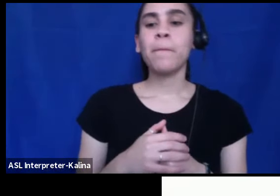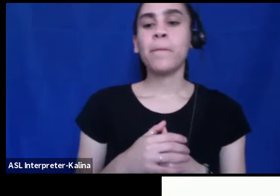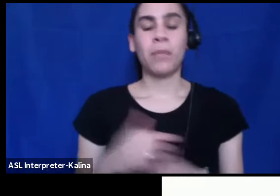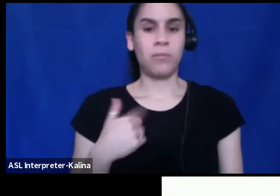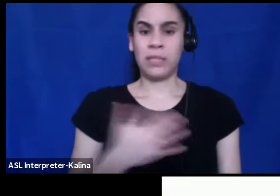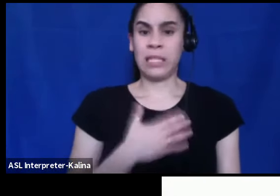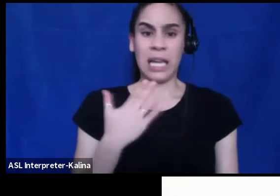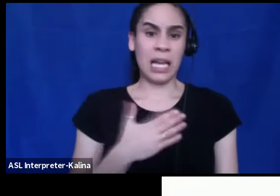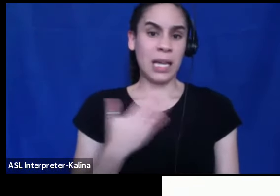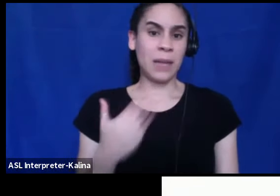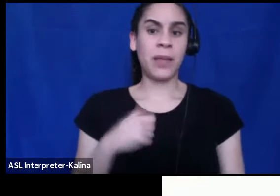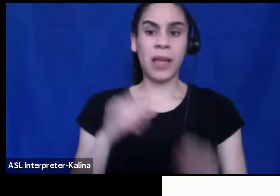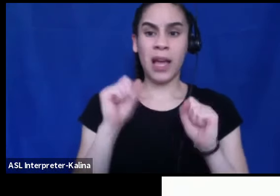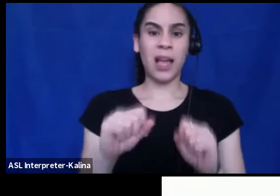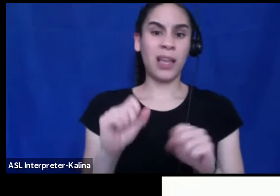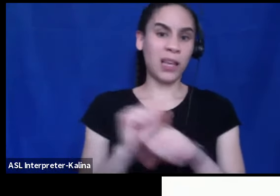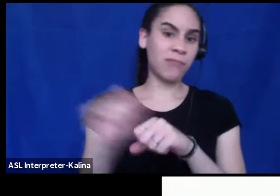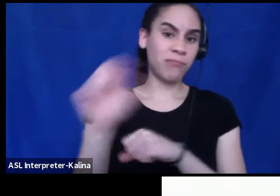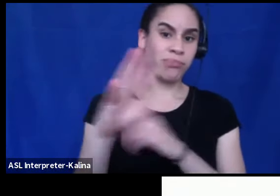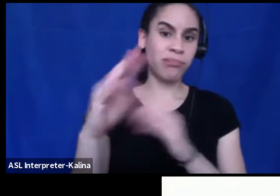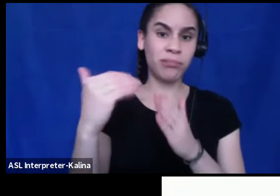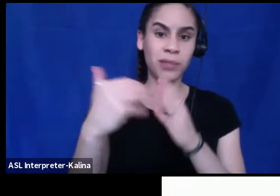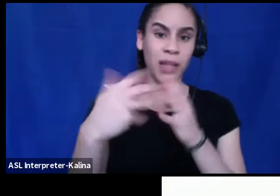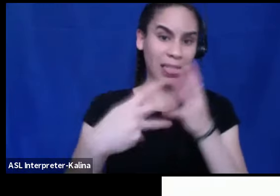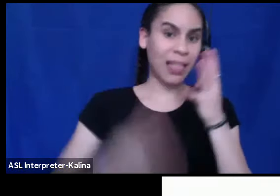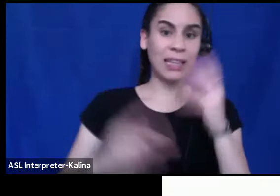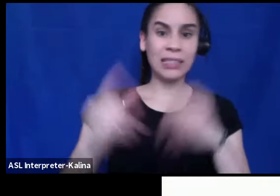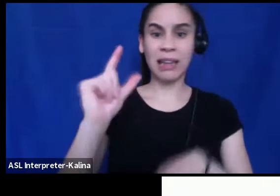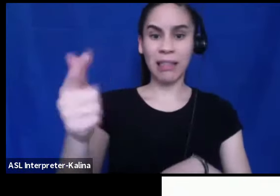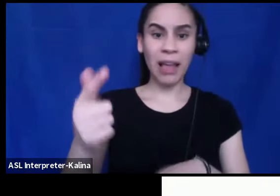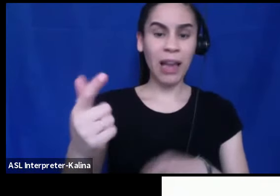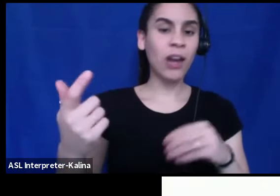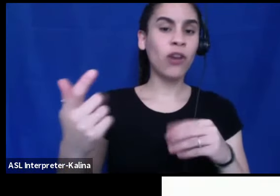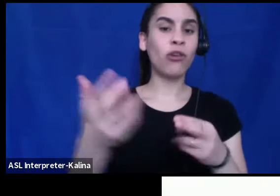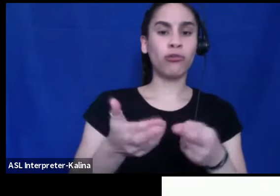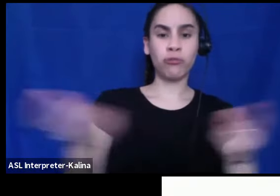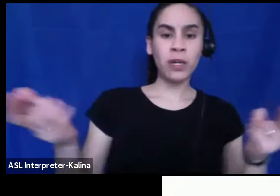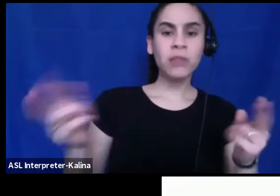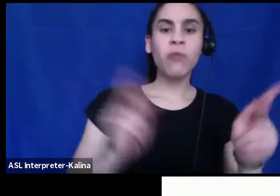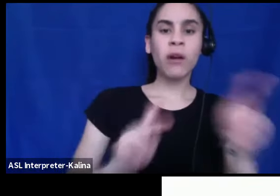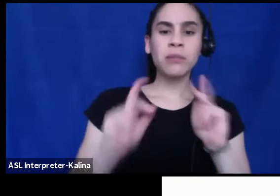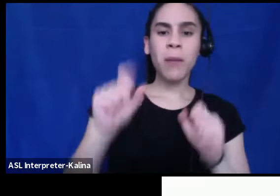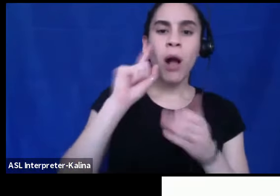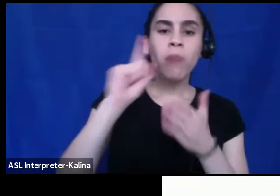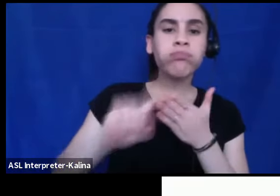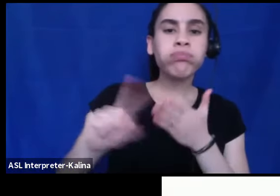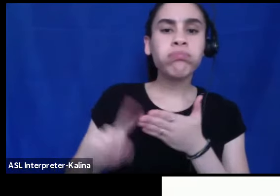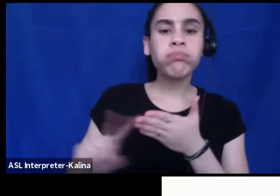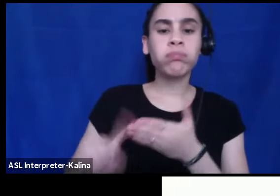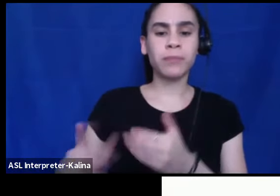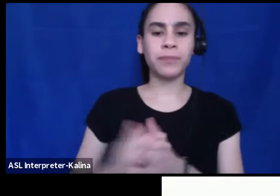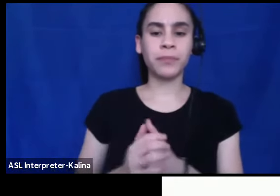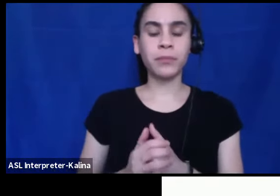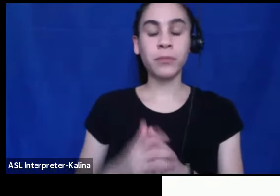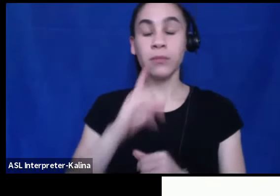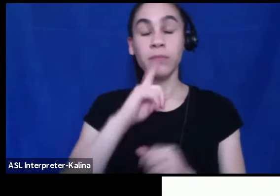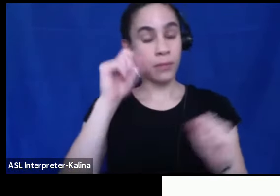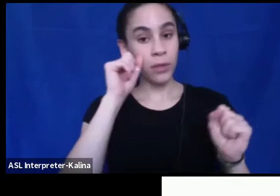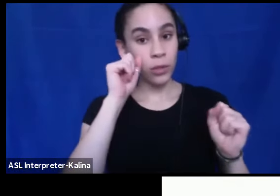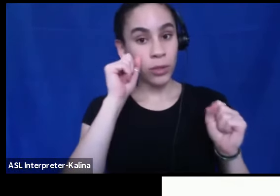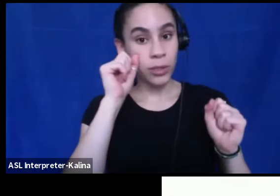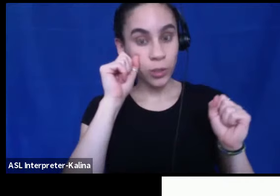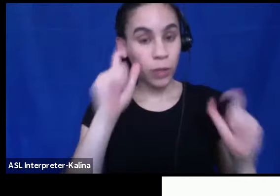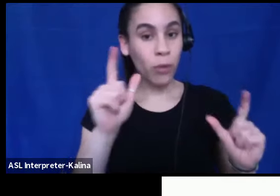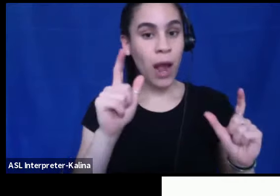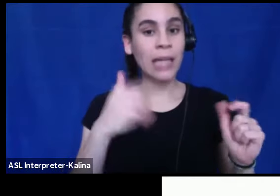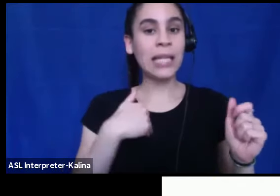like send a list or something later of some resources that people can check out. But you'd be surprised. There's so many great